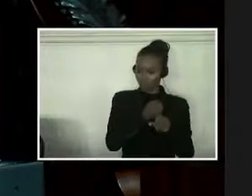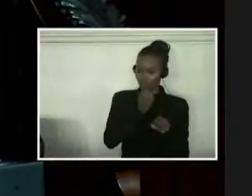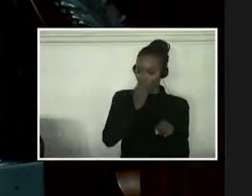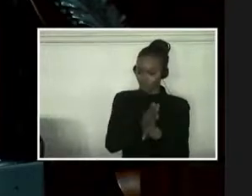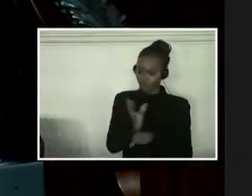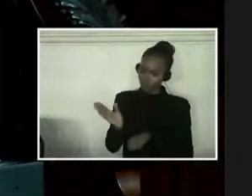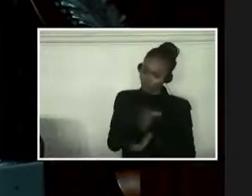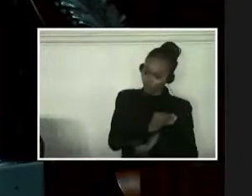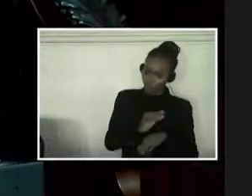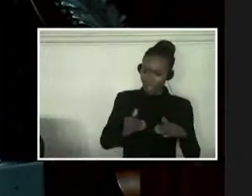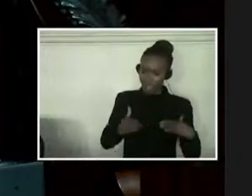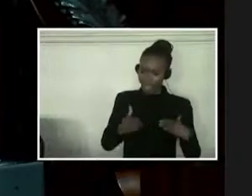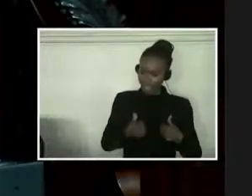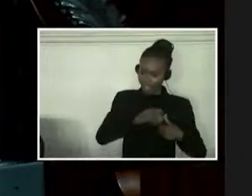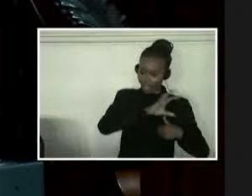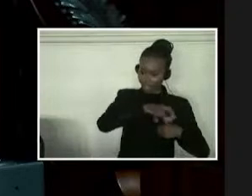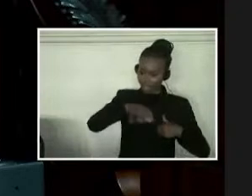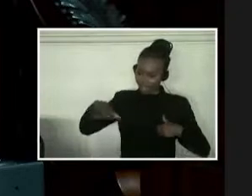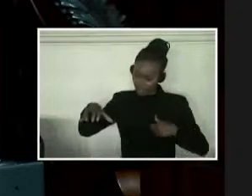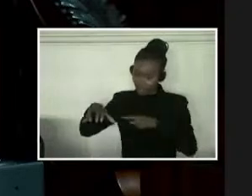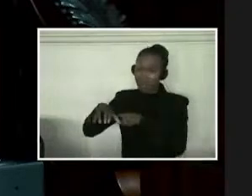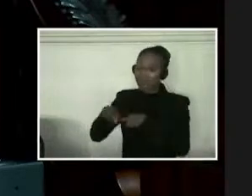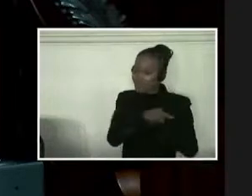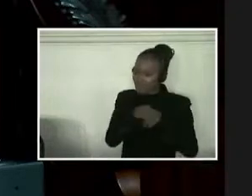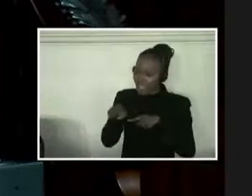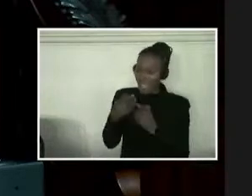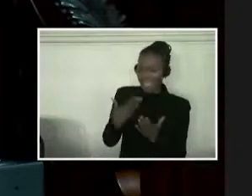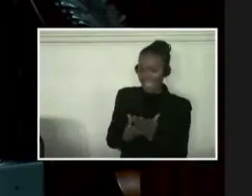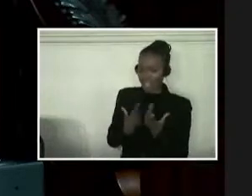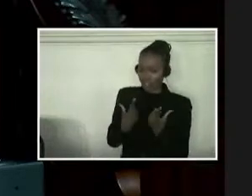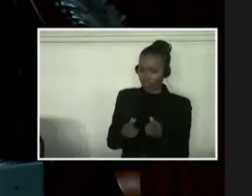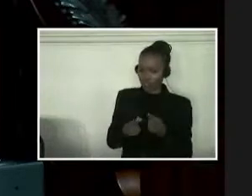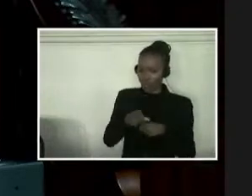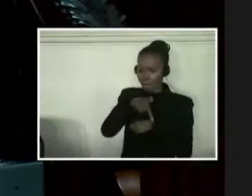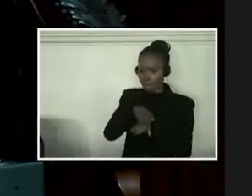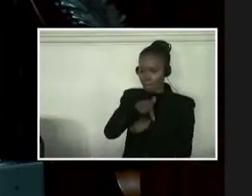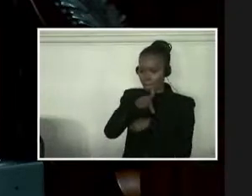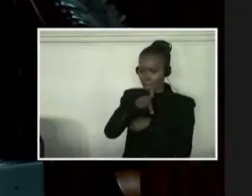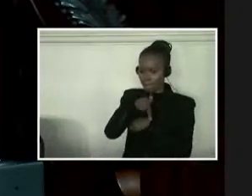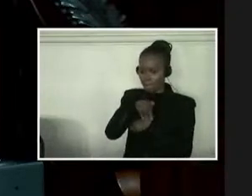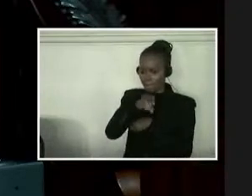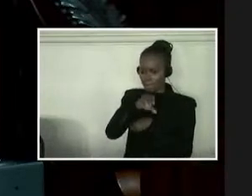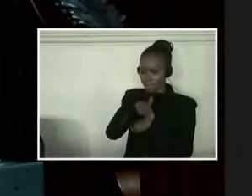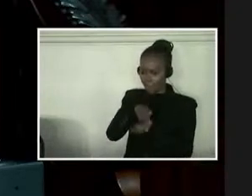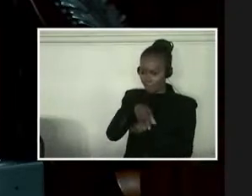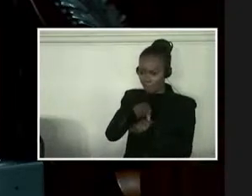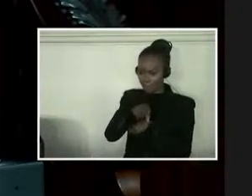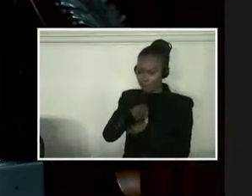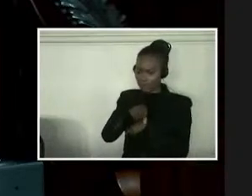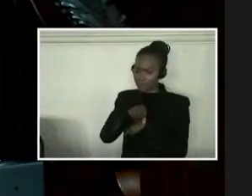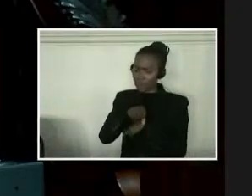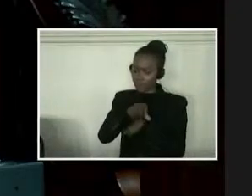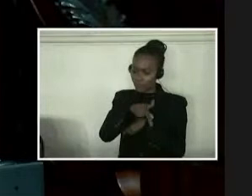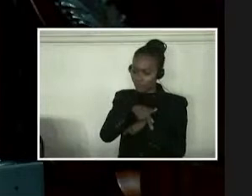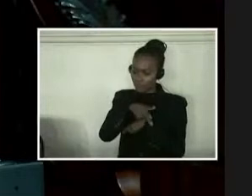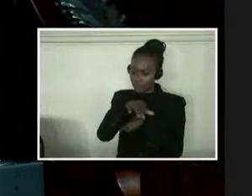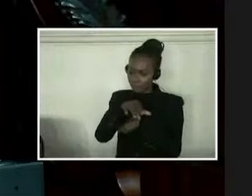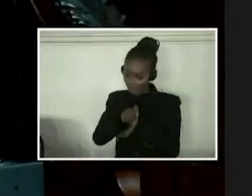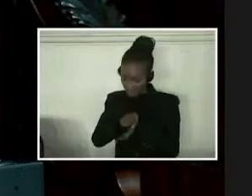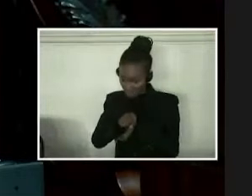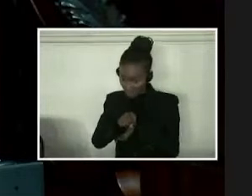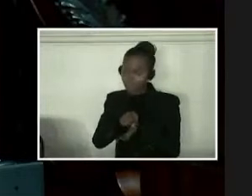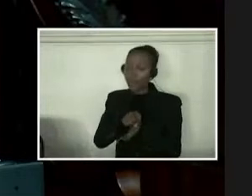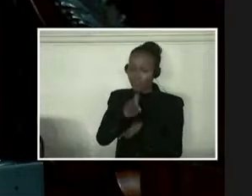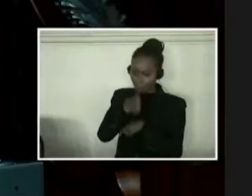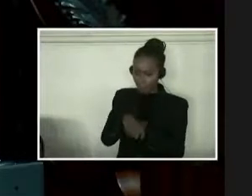facilities during this time in guatemala natal are able to perform pepsi in order to to detect cancerous sales on women however during